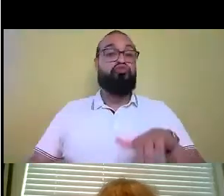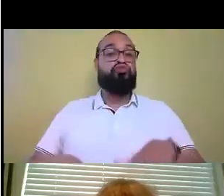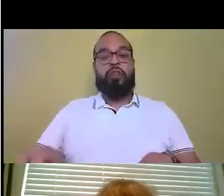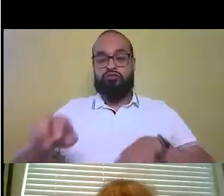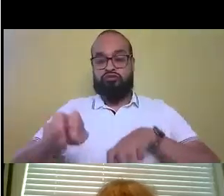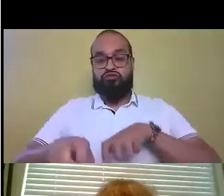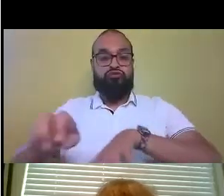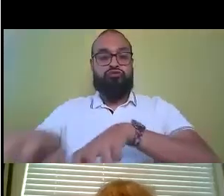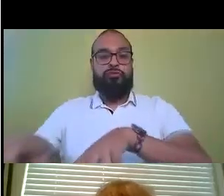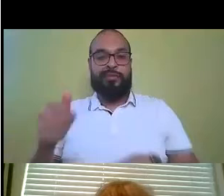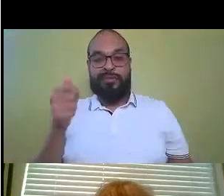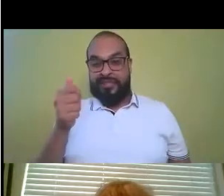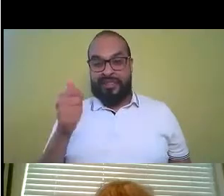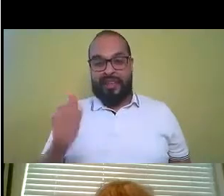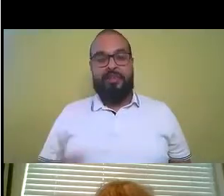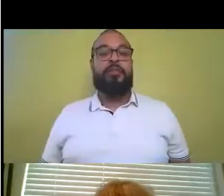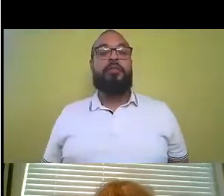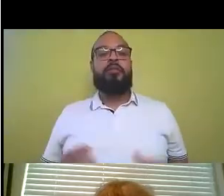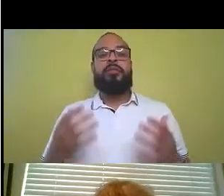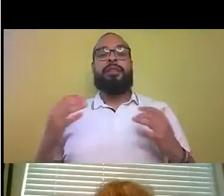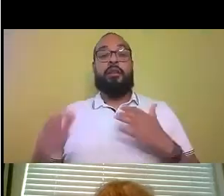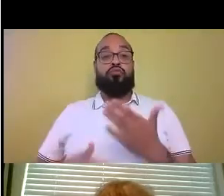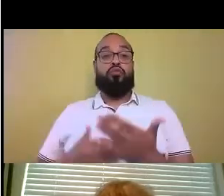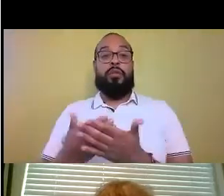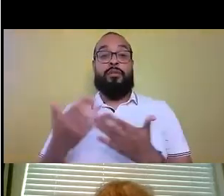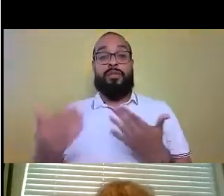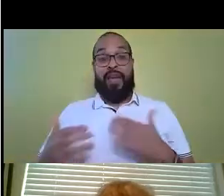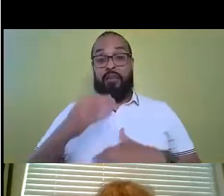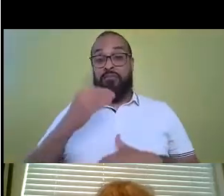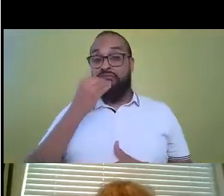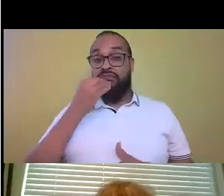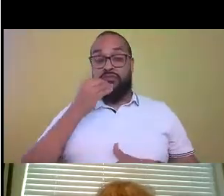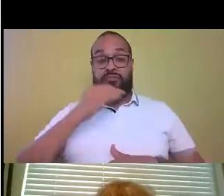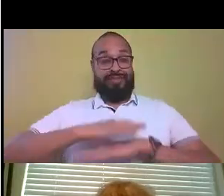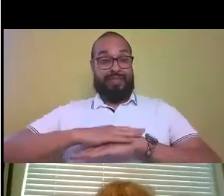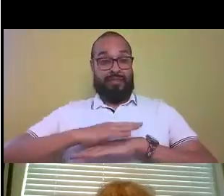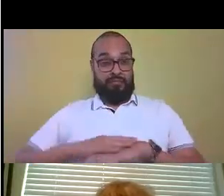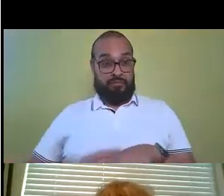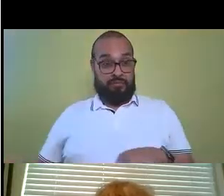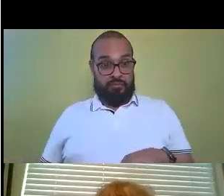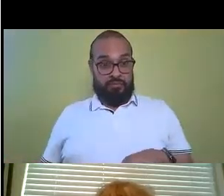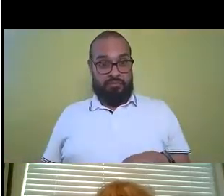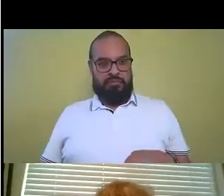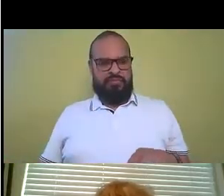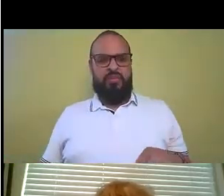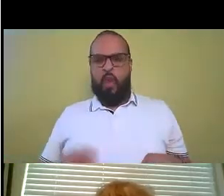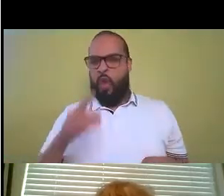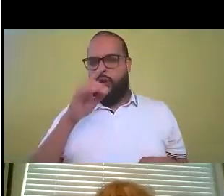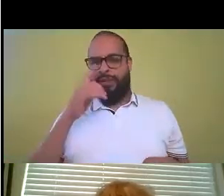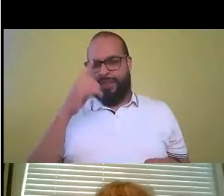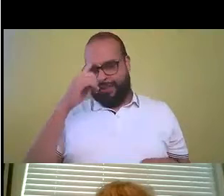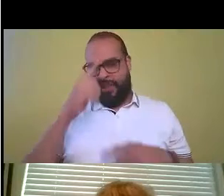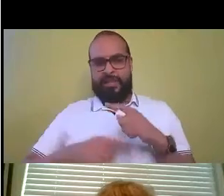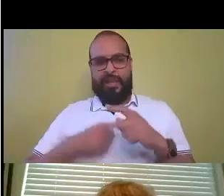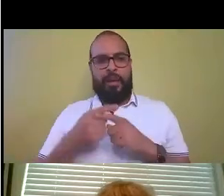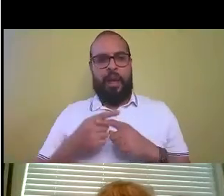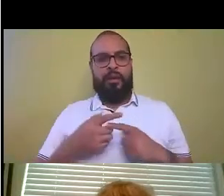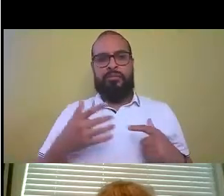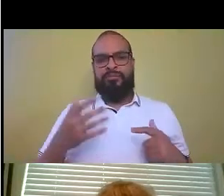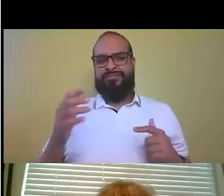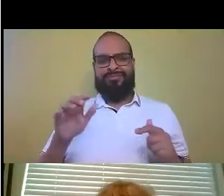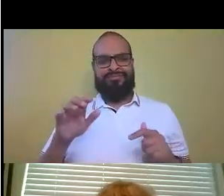to the breakfast table about textures? Again, do we have cold, crunchy cereal with cold milk? Do we